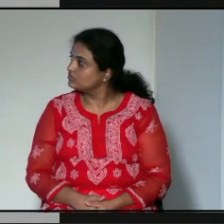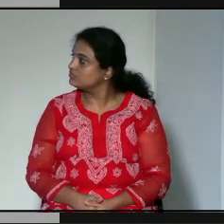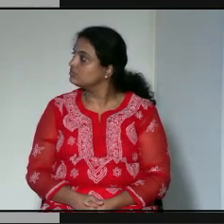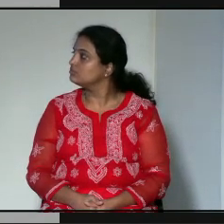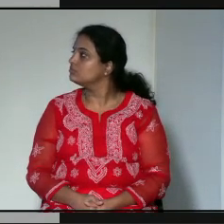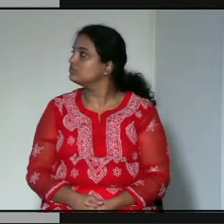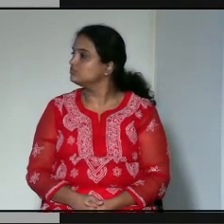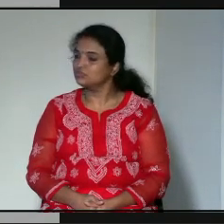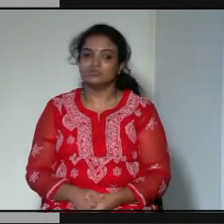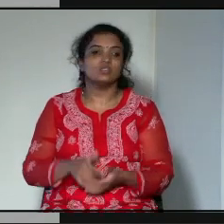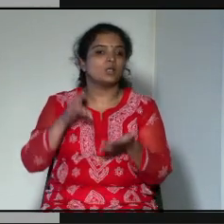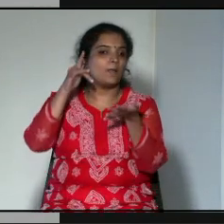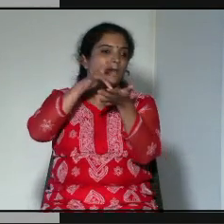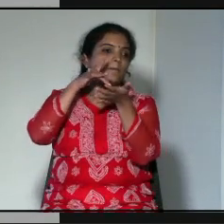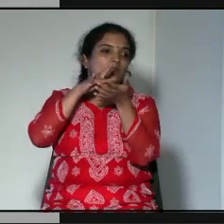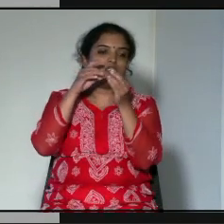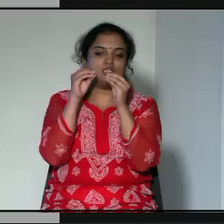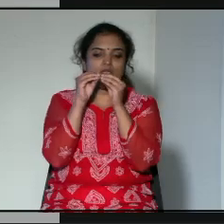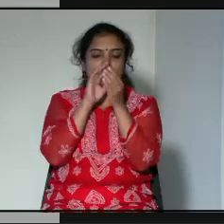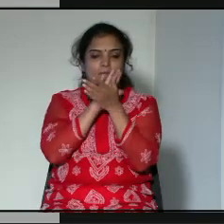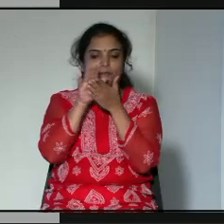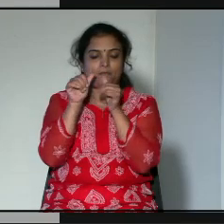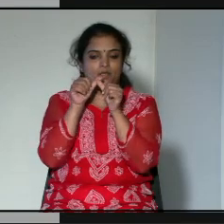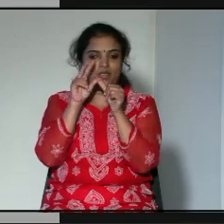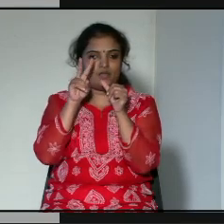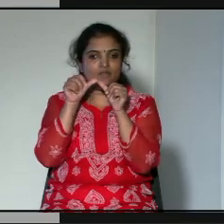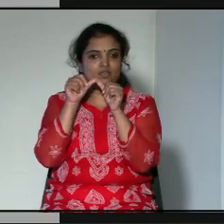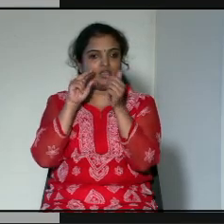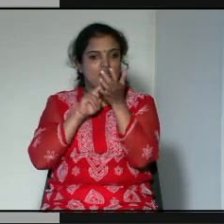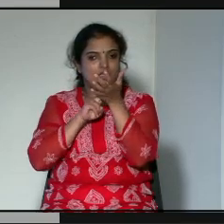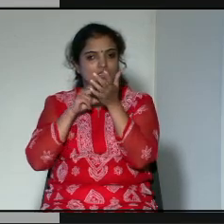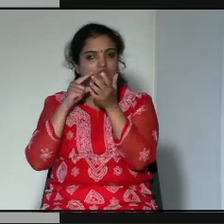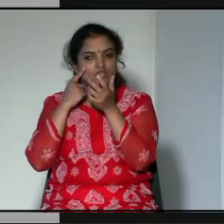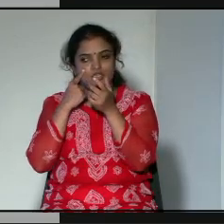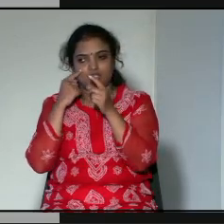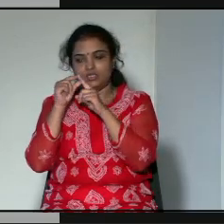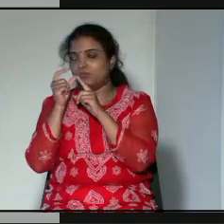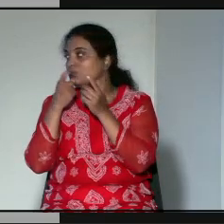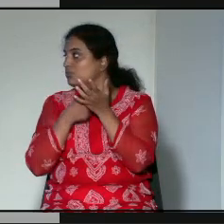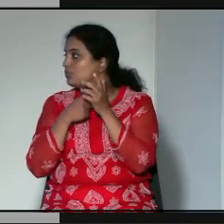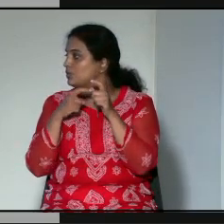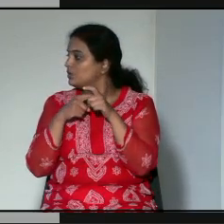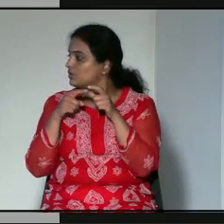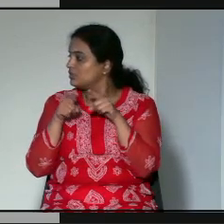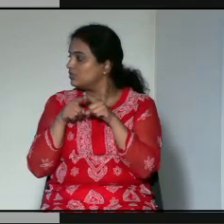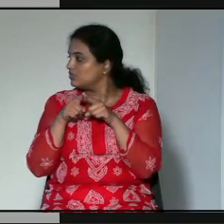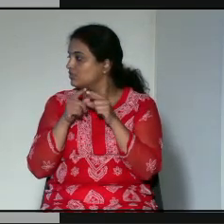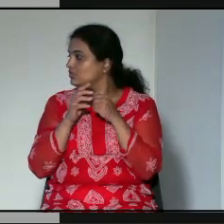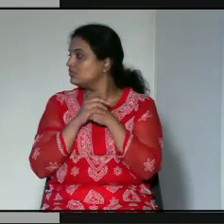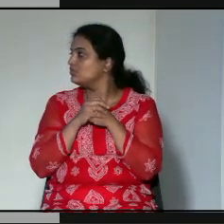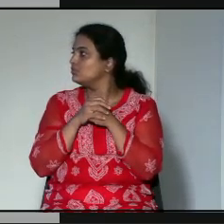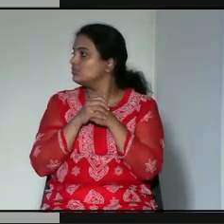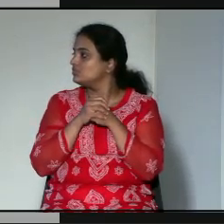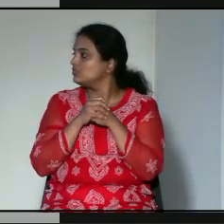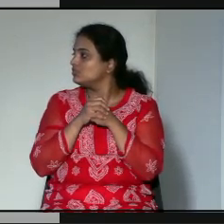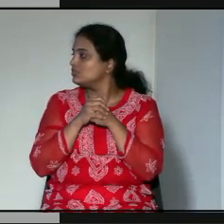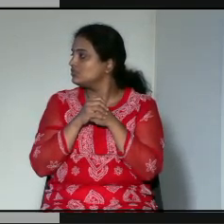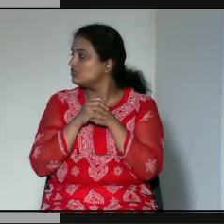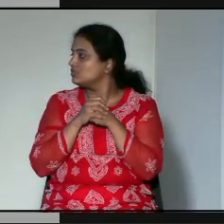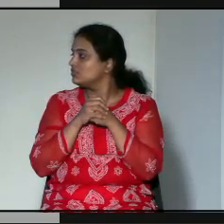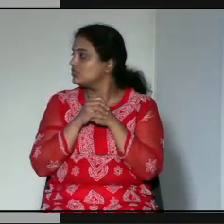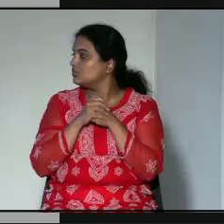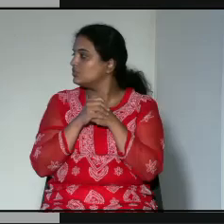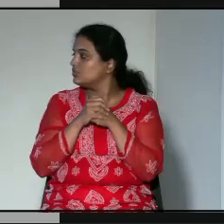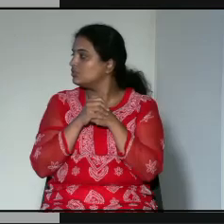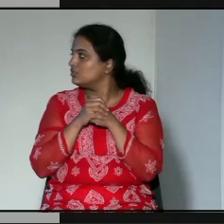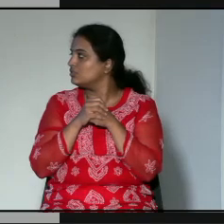to Bhawanipur, to the site where it was meant to be welded, and where it's the local welders of Bhawanipur, led